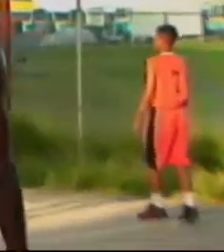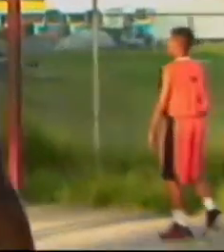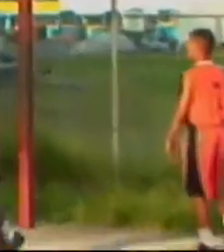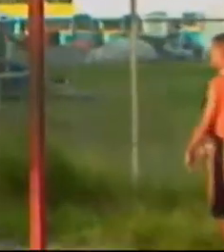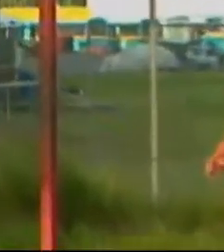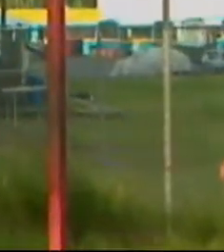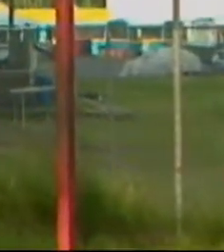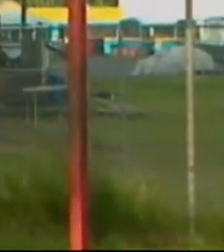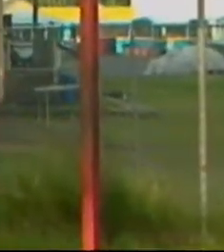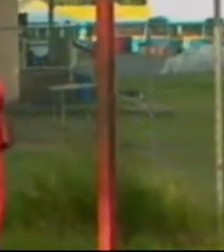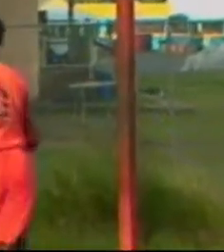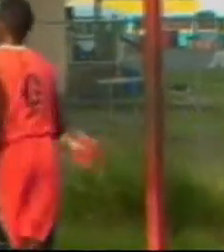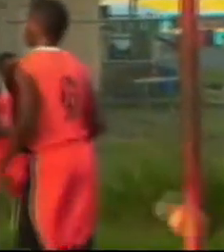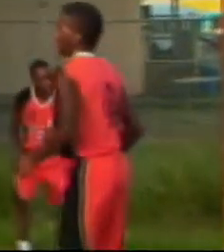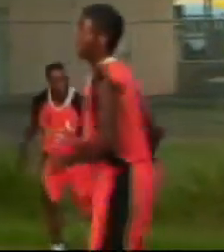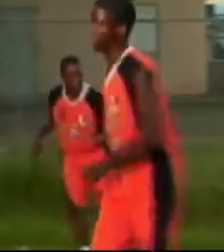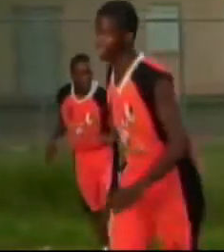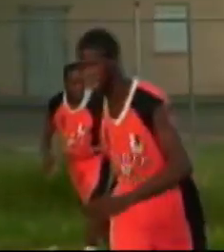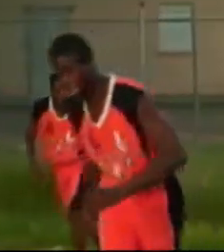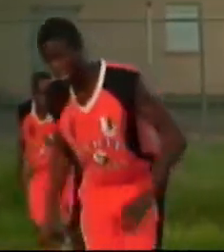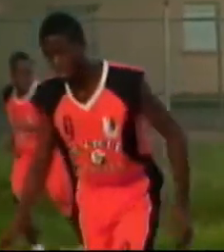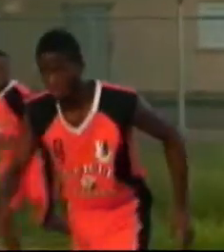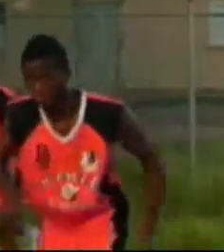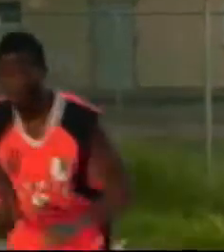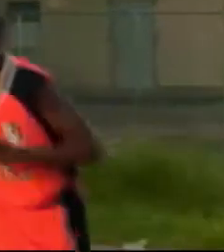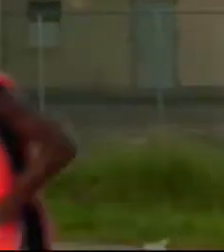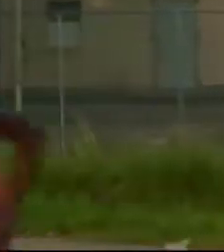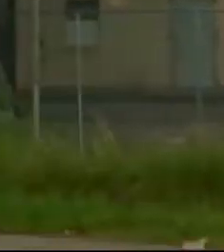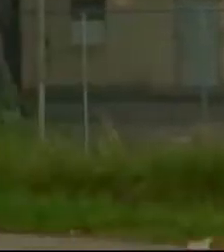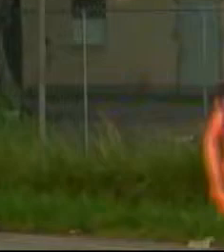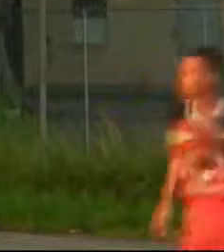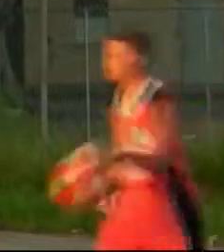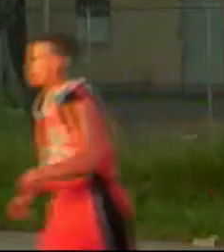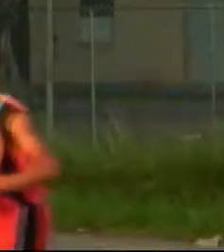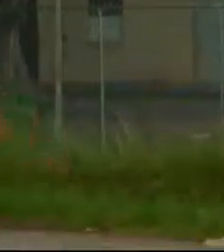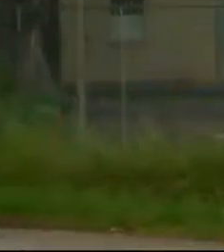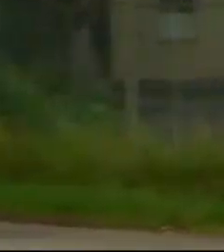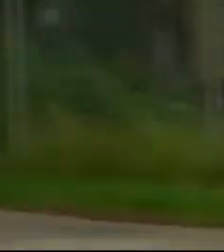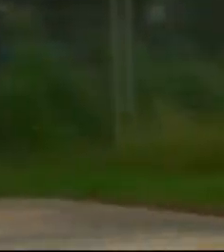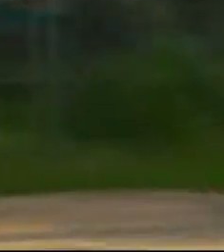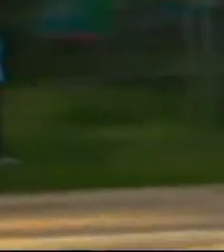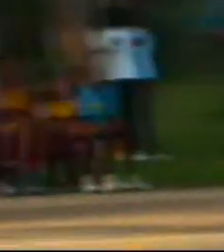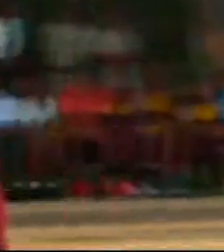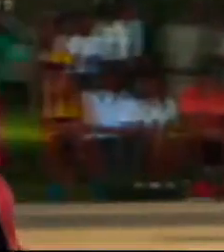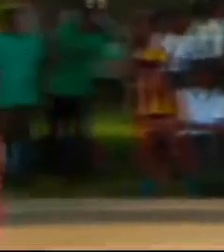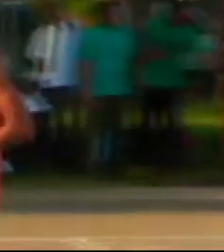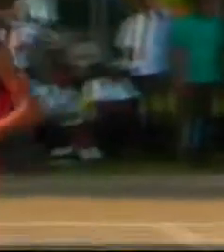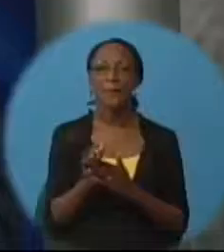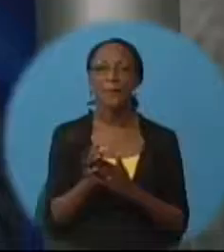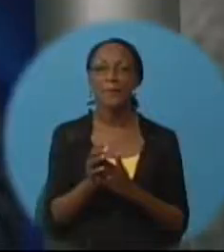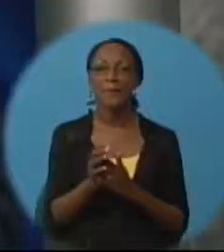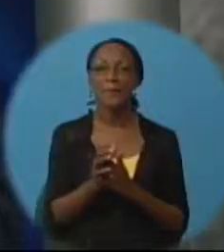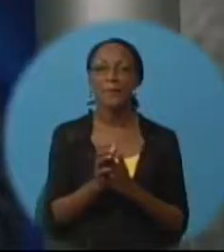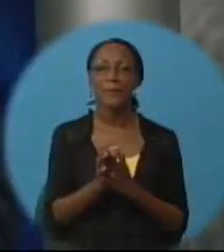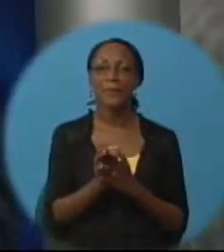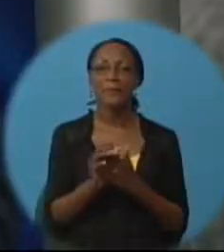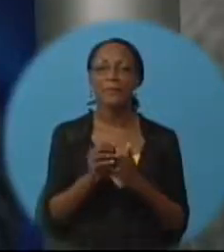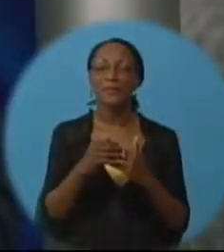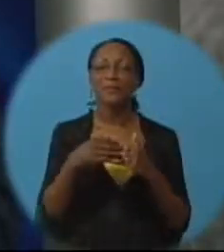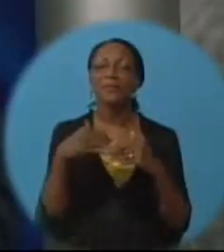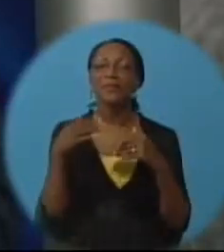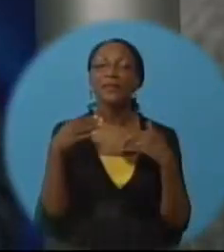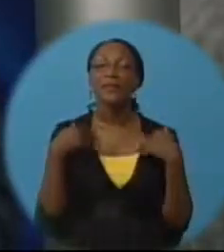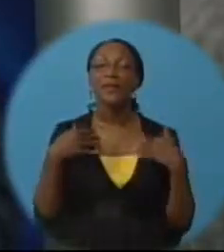Harrison College coming away with the 71-41 victory over Barbados Community College. The